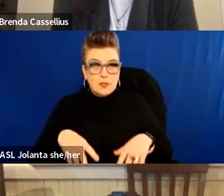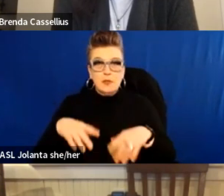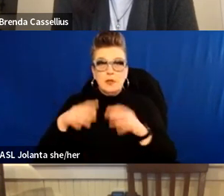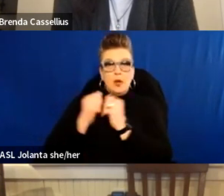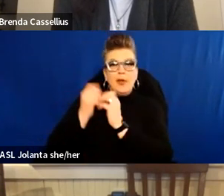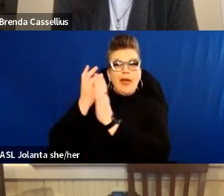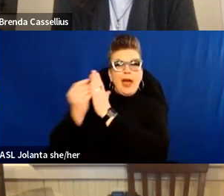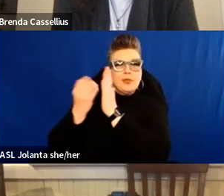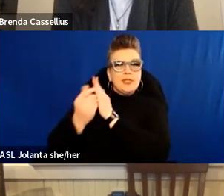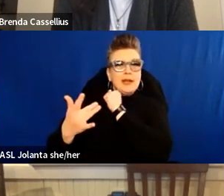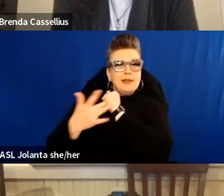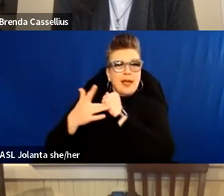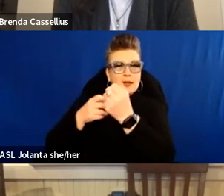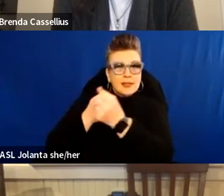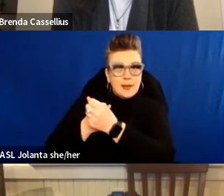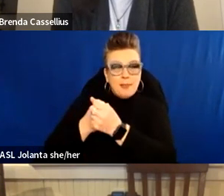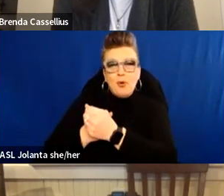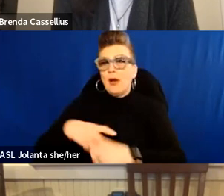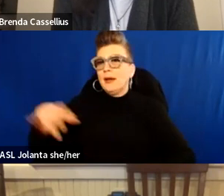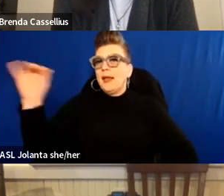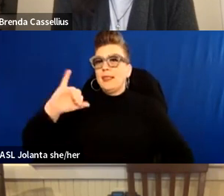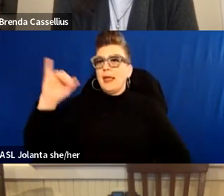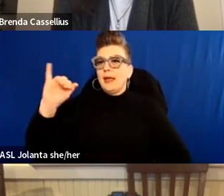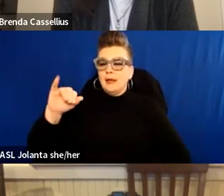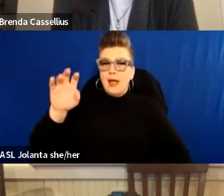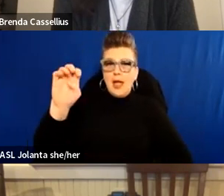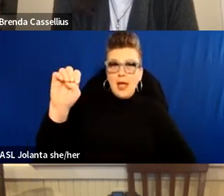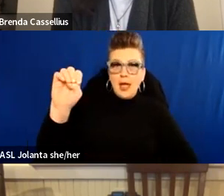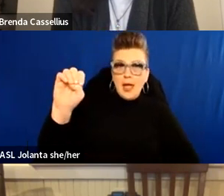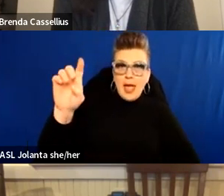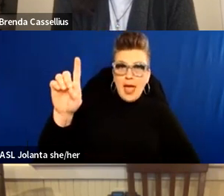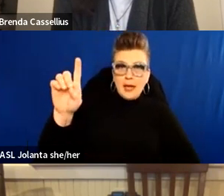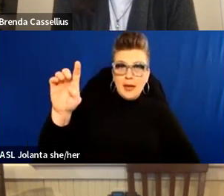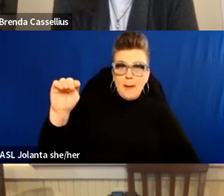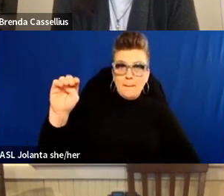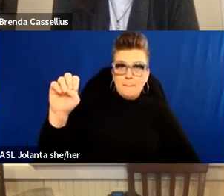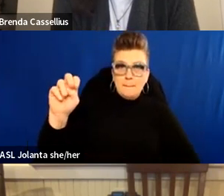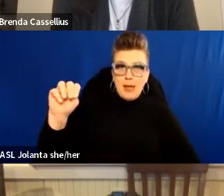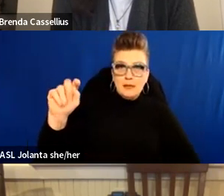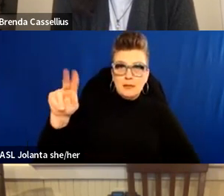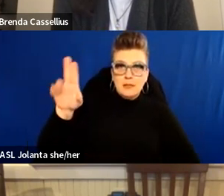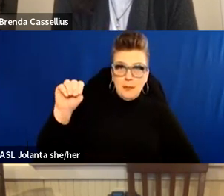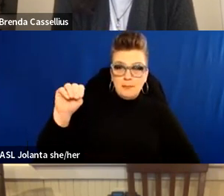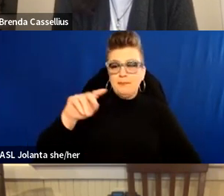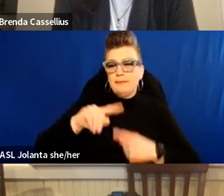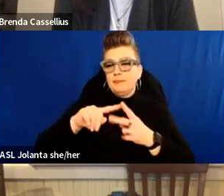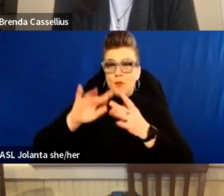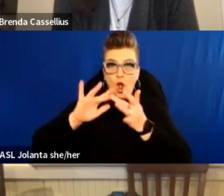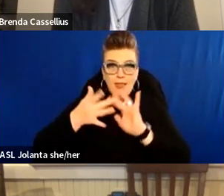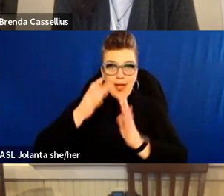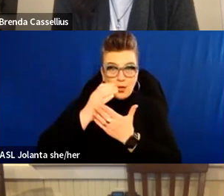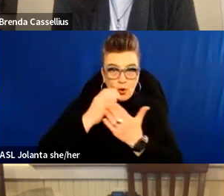technology support like with edmentum and online courses and credit recovery as well as